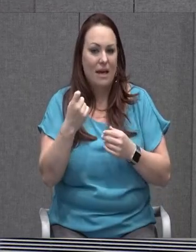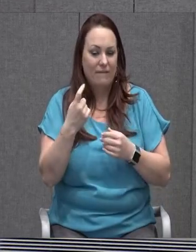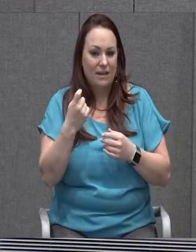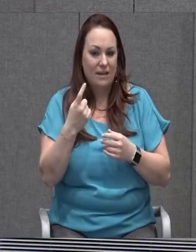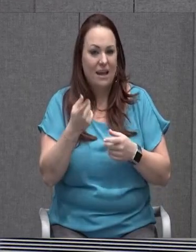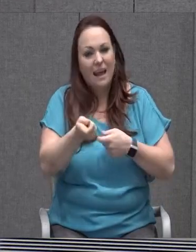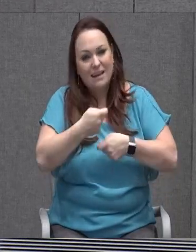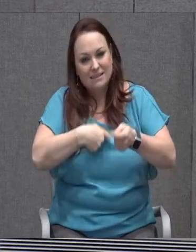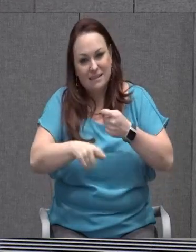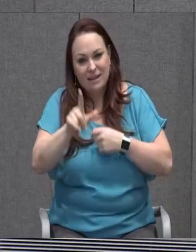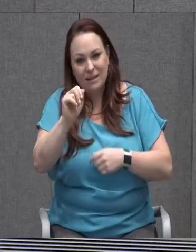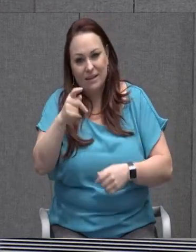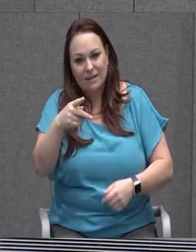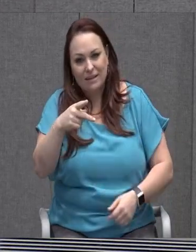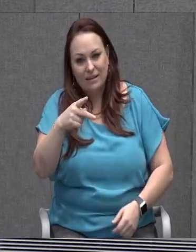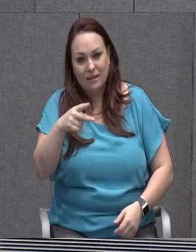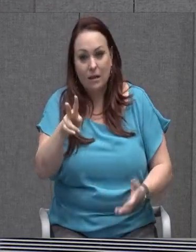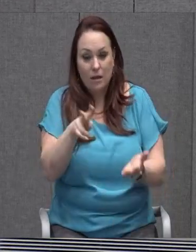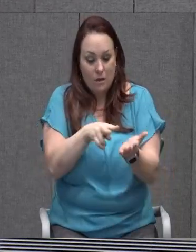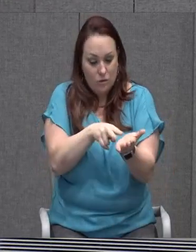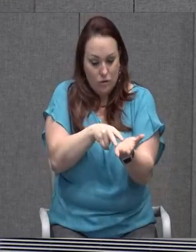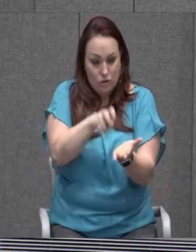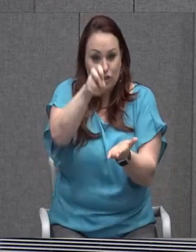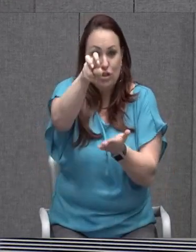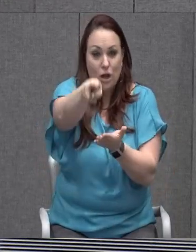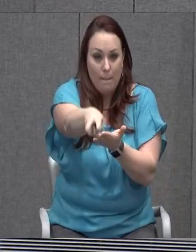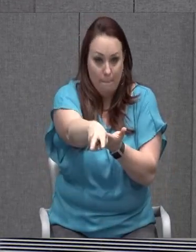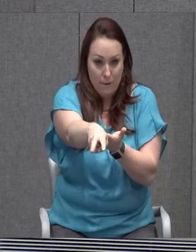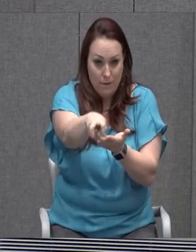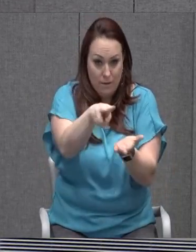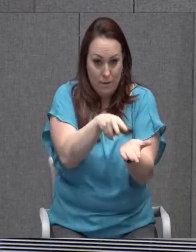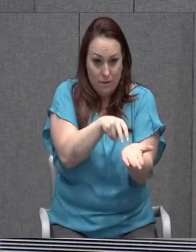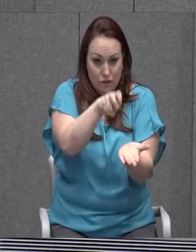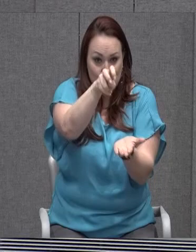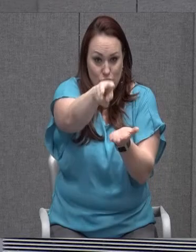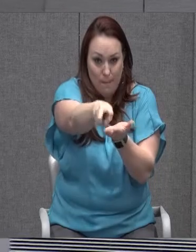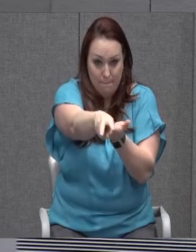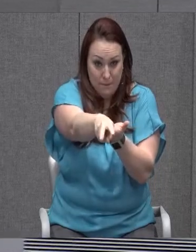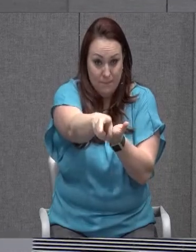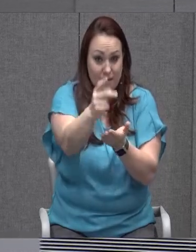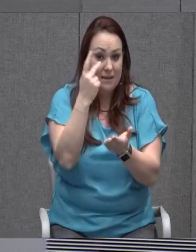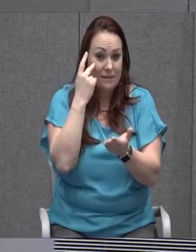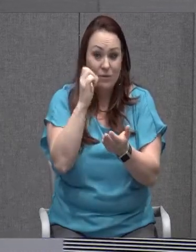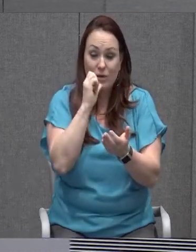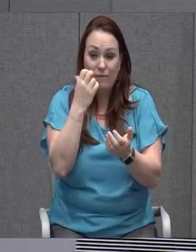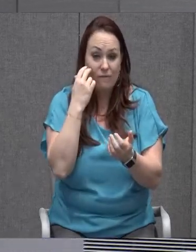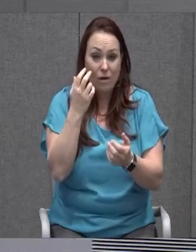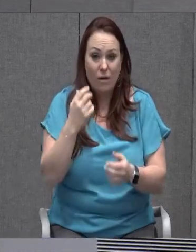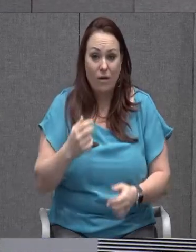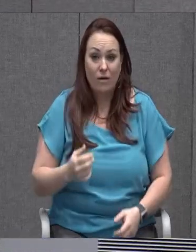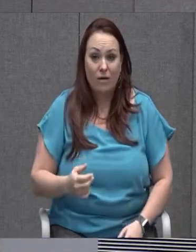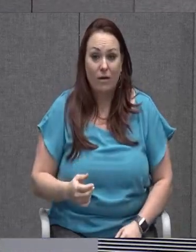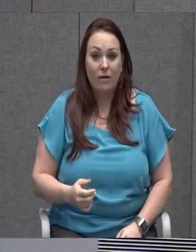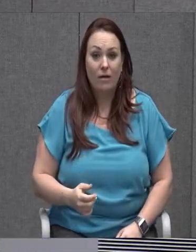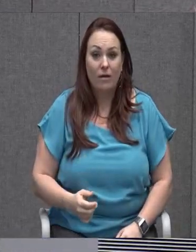of leaping, I'm going to do a 2-foot jump. Okay. See if we don't fall on our face. Here you go. All right.